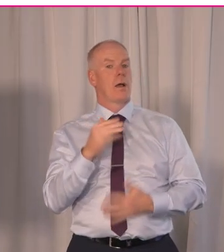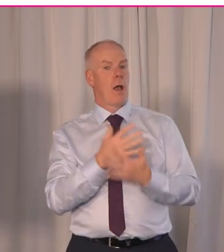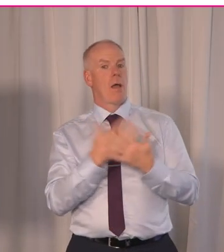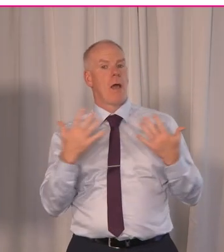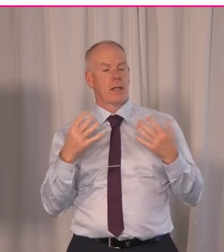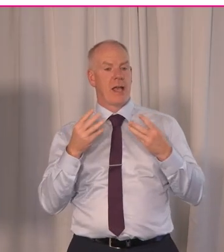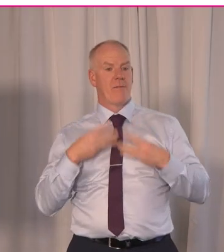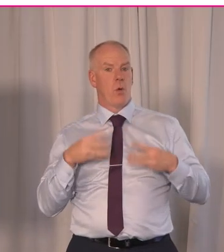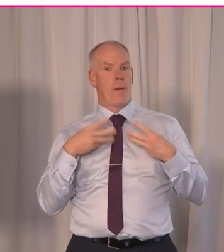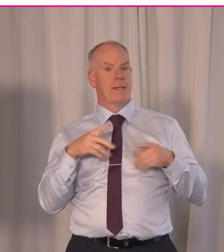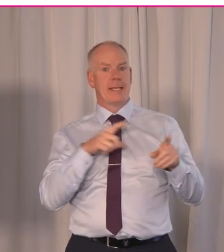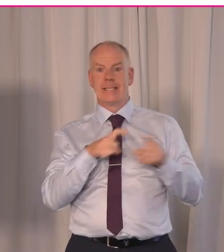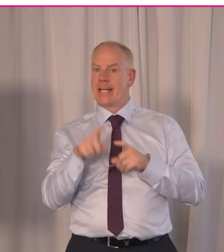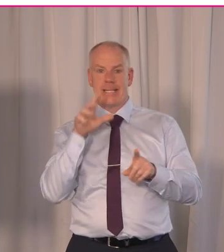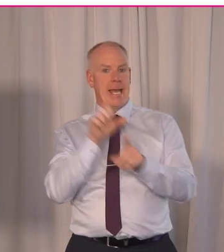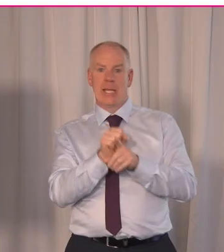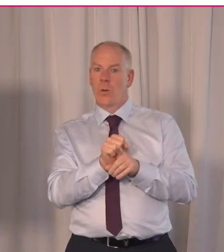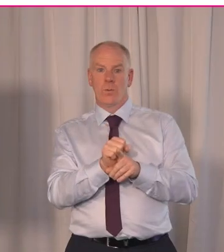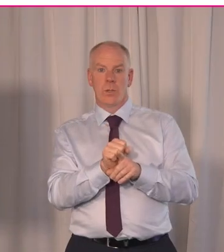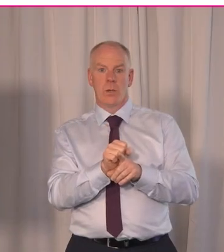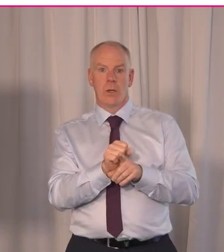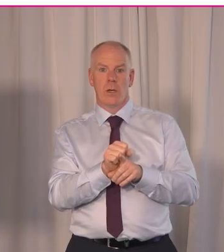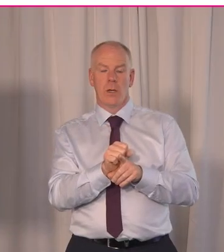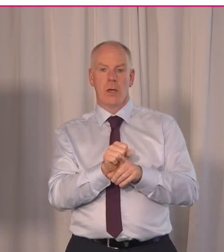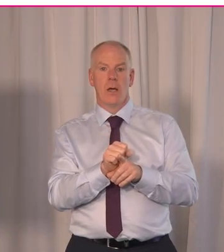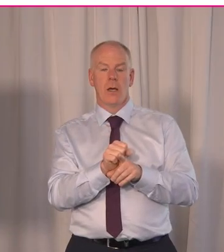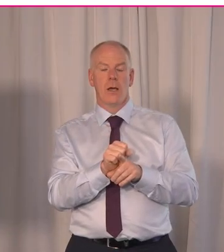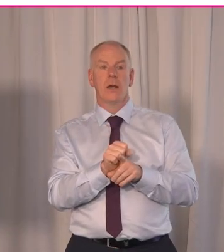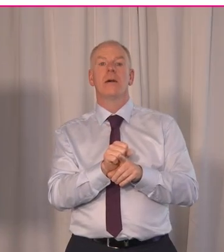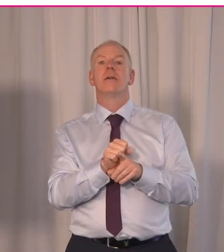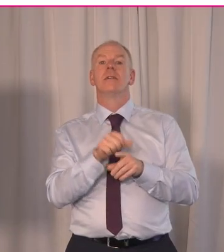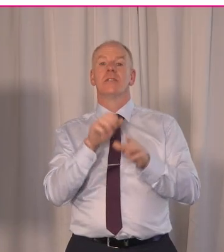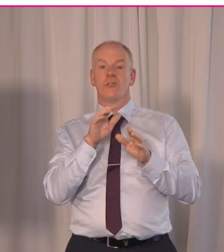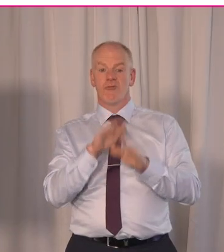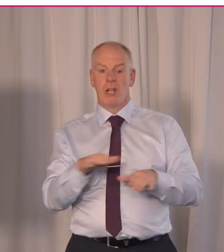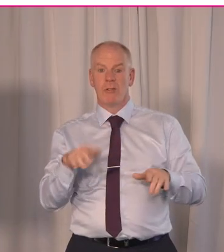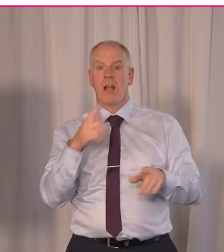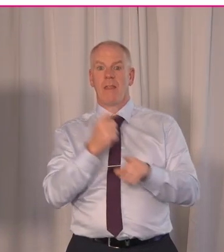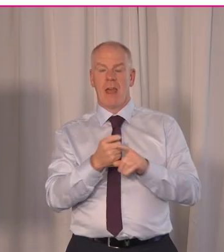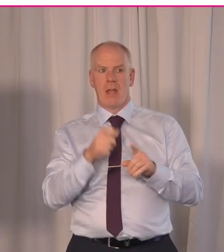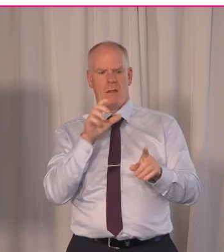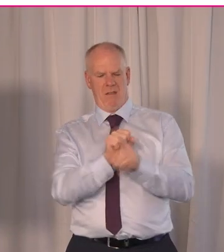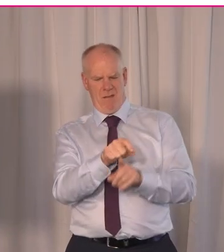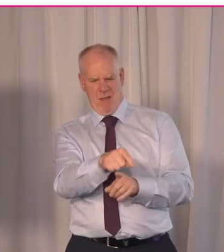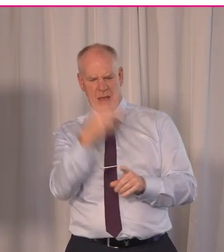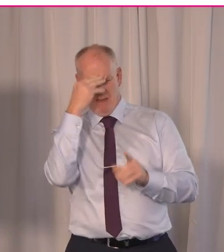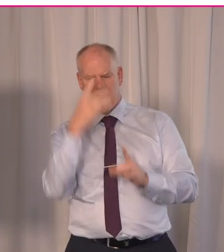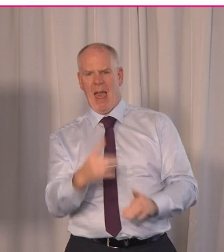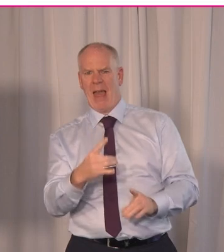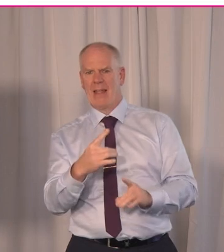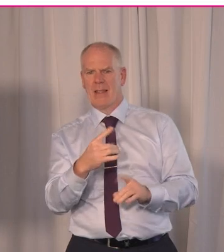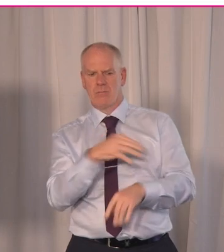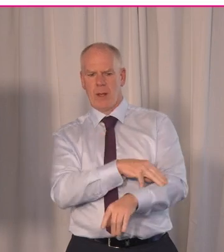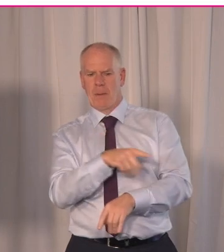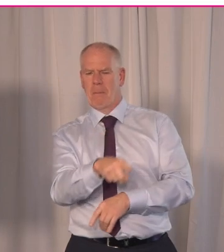many women remain undiagnosed as children, or they're misdiagnosed with mental health conditions. And actually